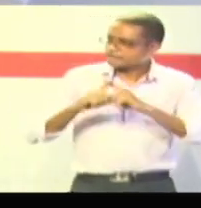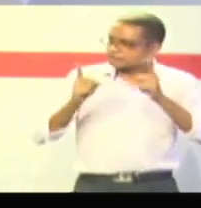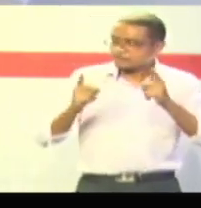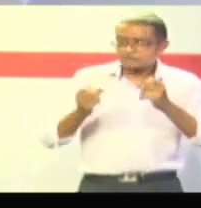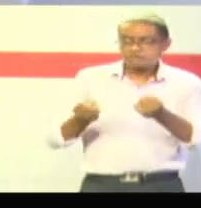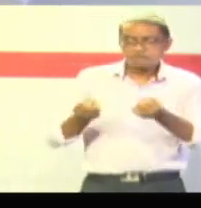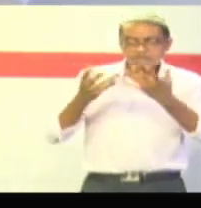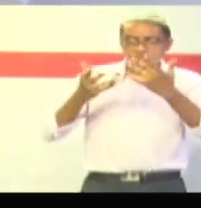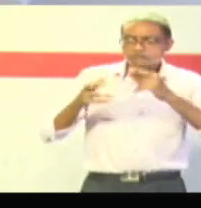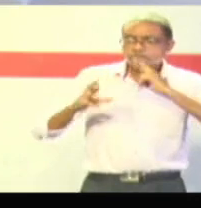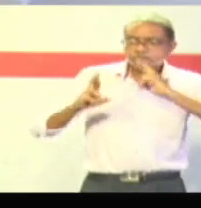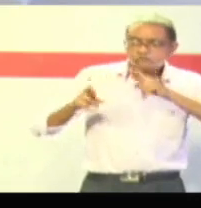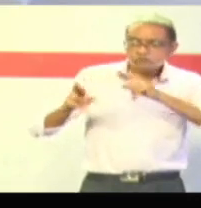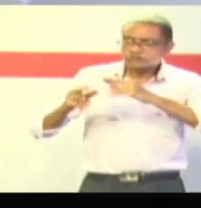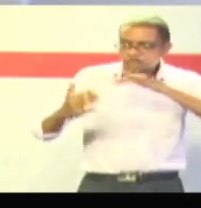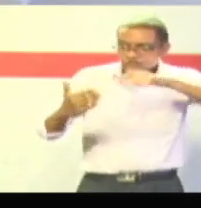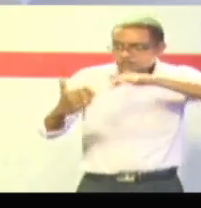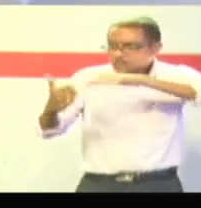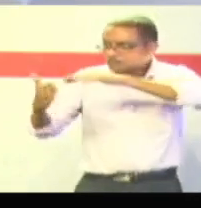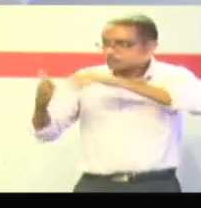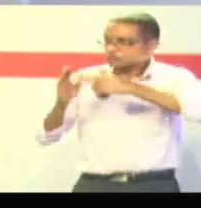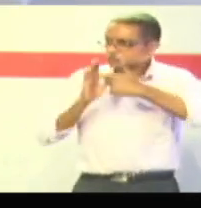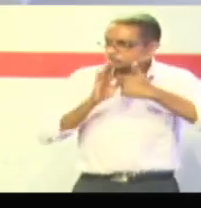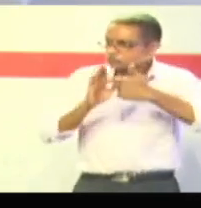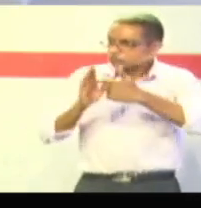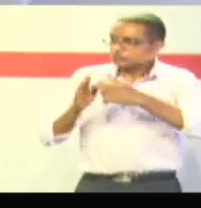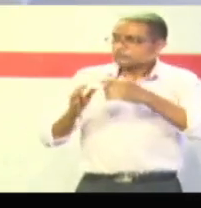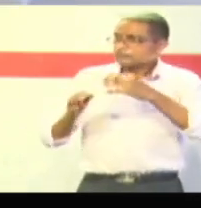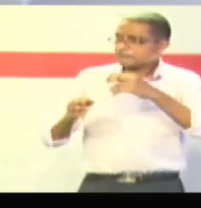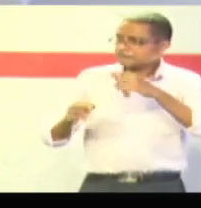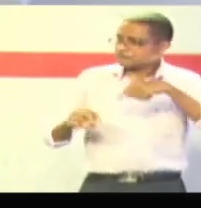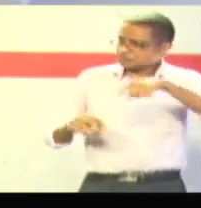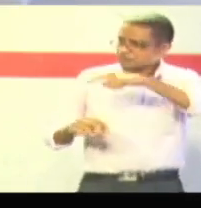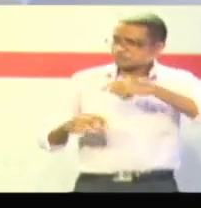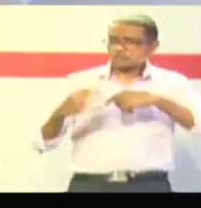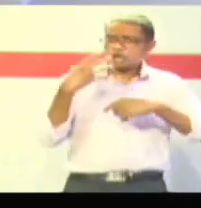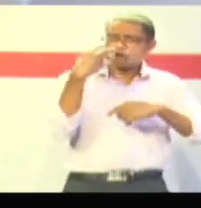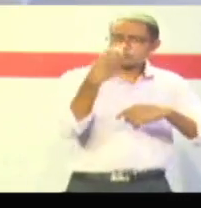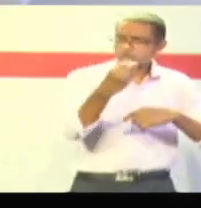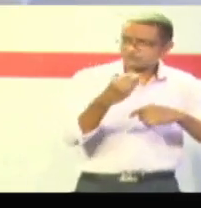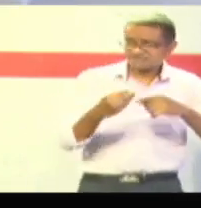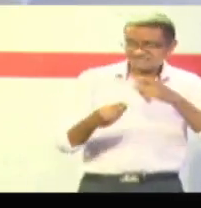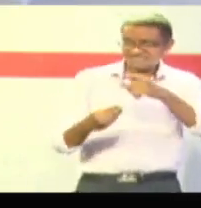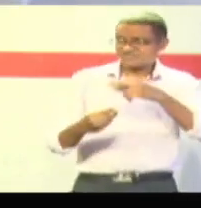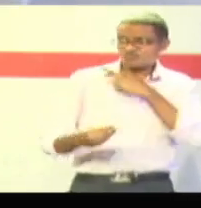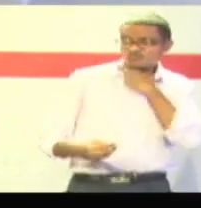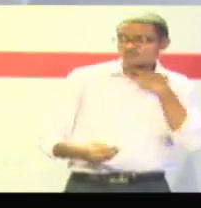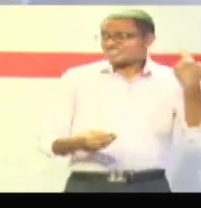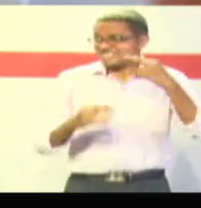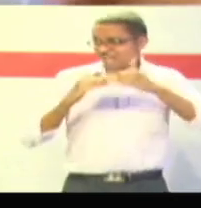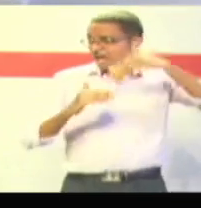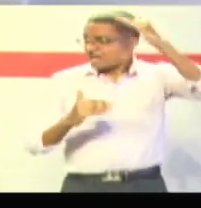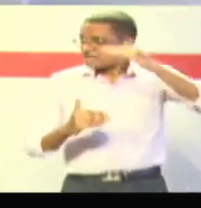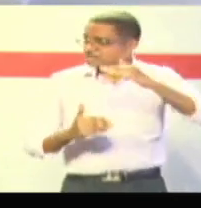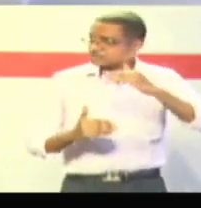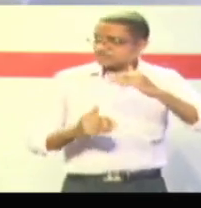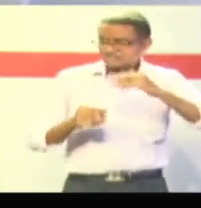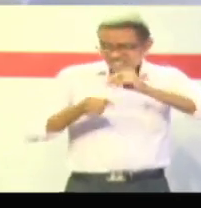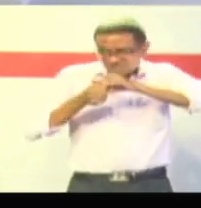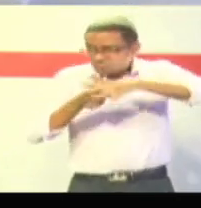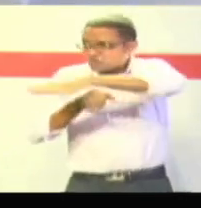numerous amount of reports and studies done that show that being outdoors really doesn't present that much of a risk for